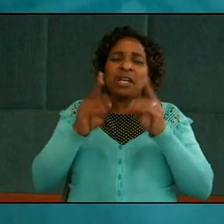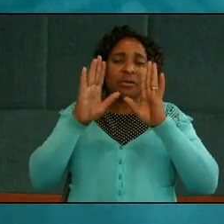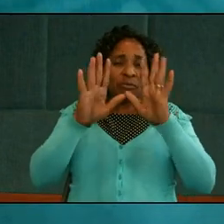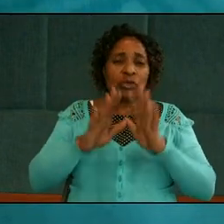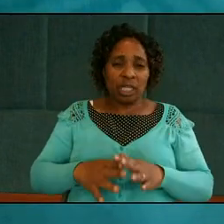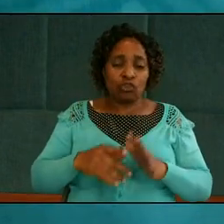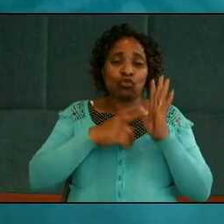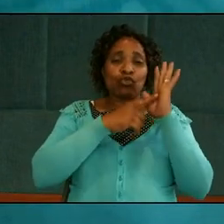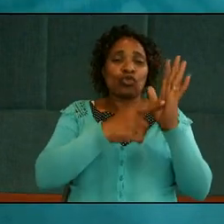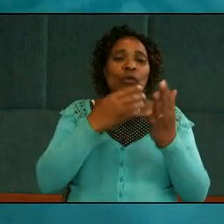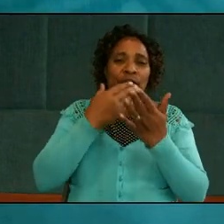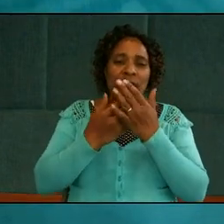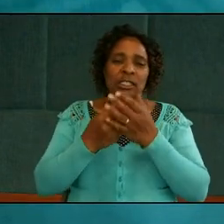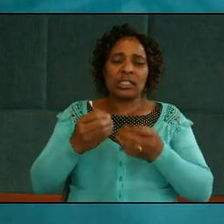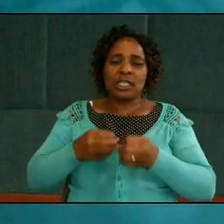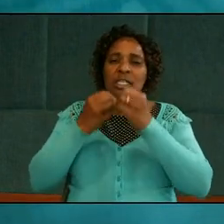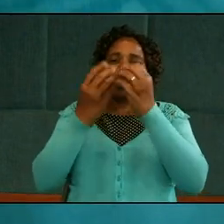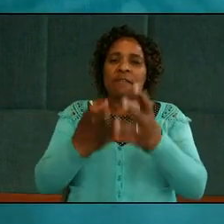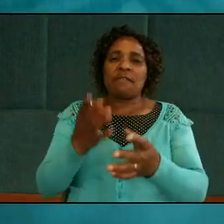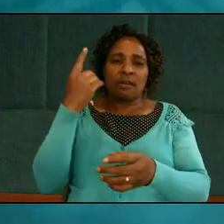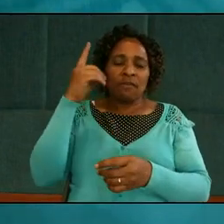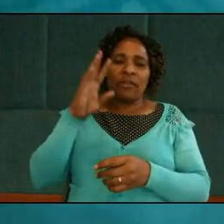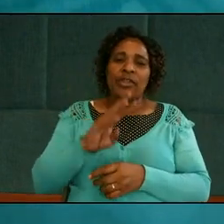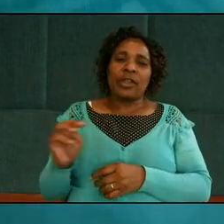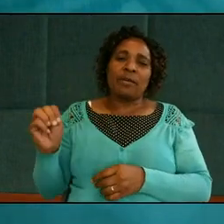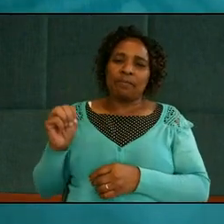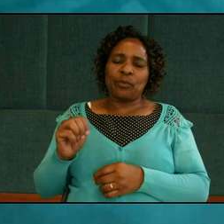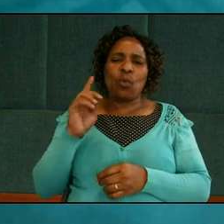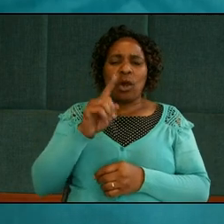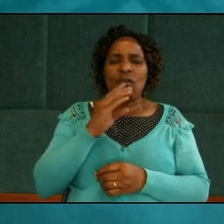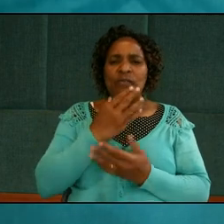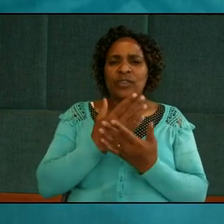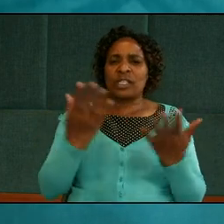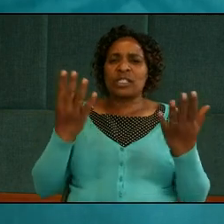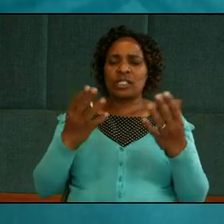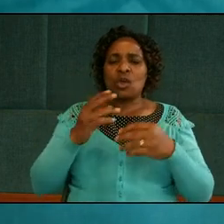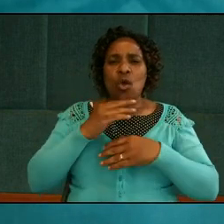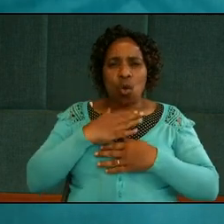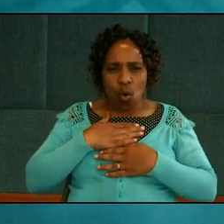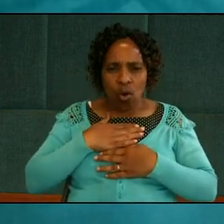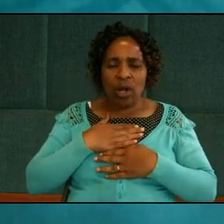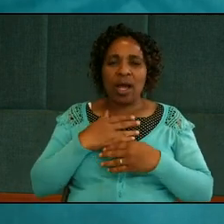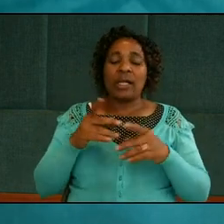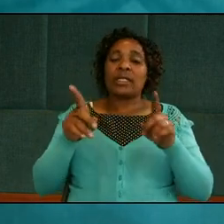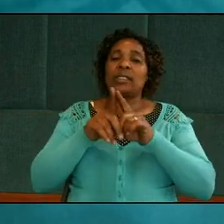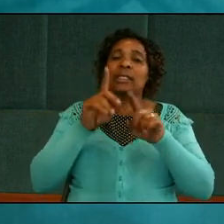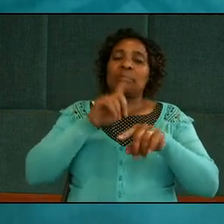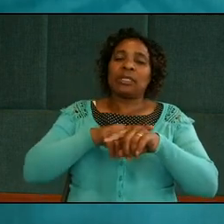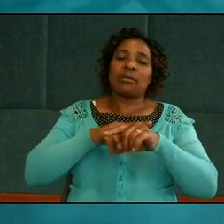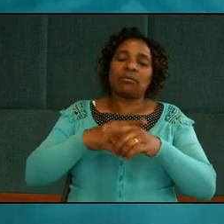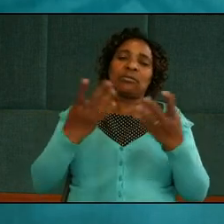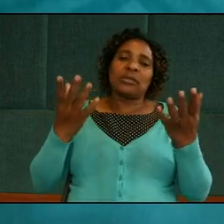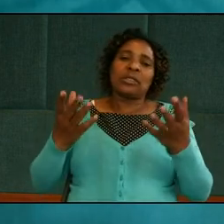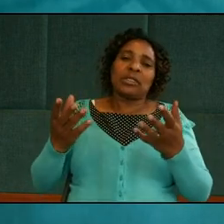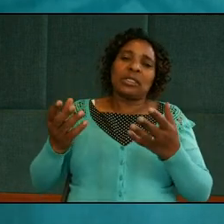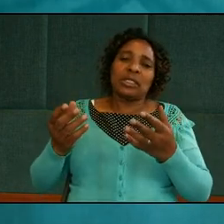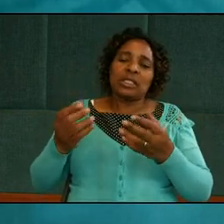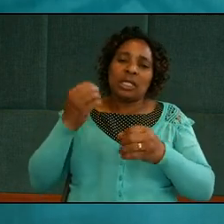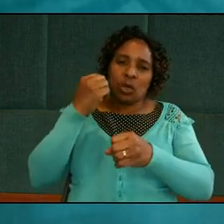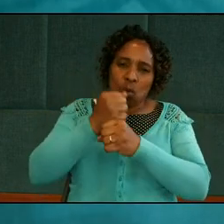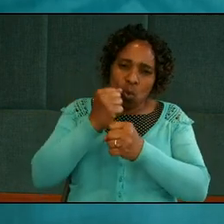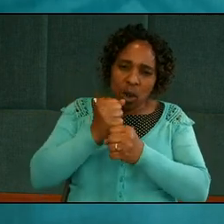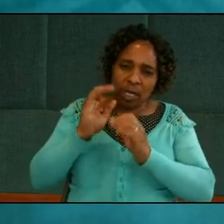show thanksgiving to them. And one of the things we can do is honor them even as they, let's say they leave their